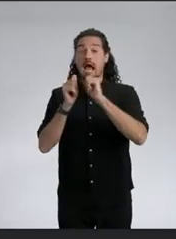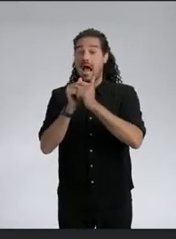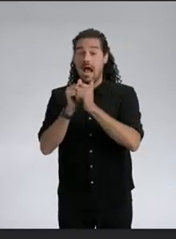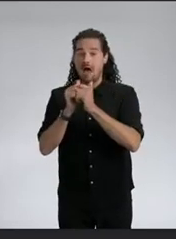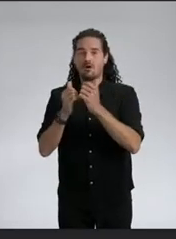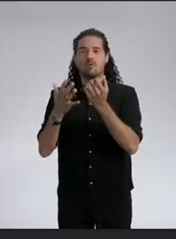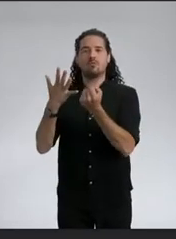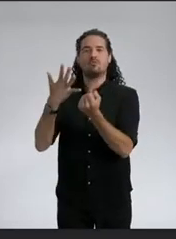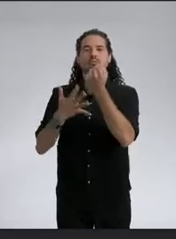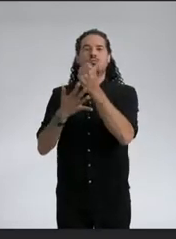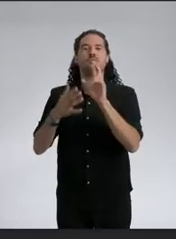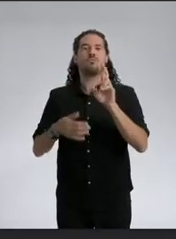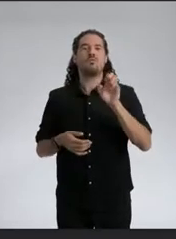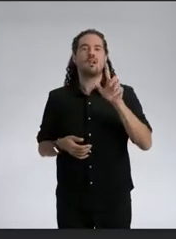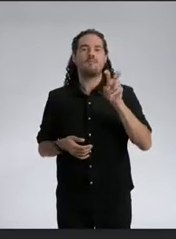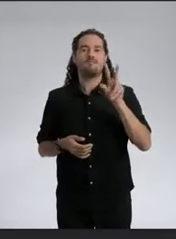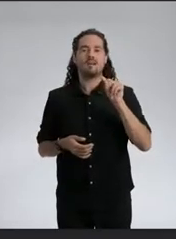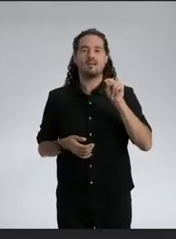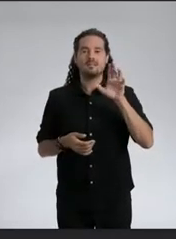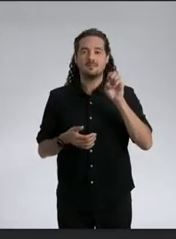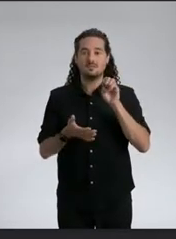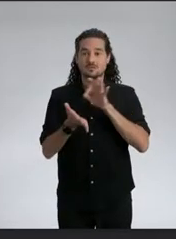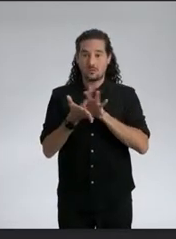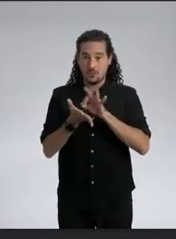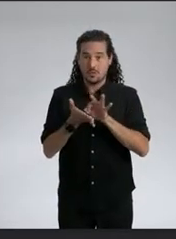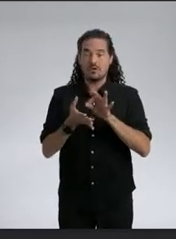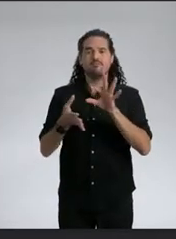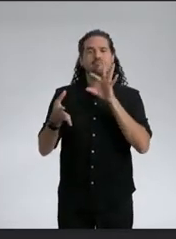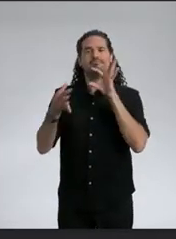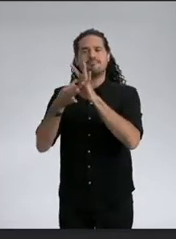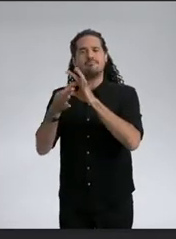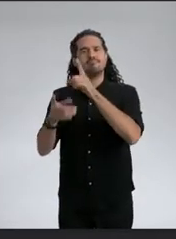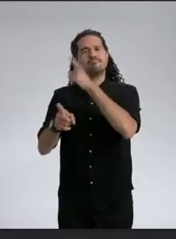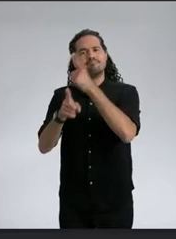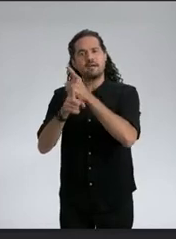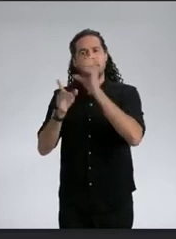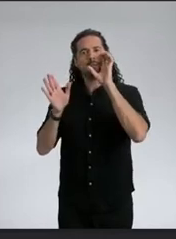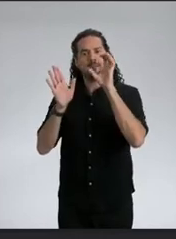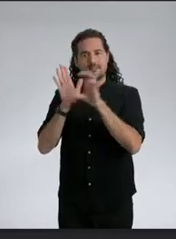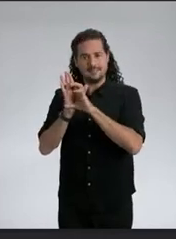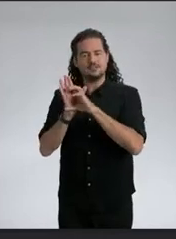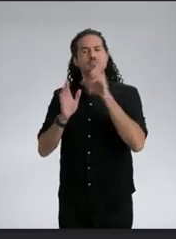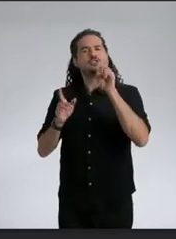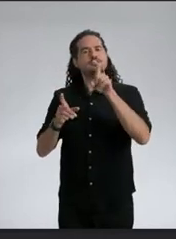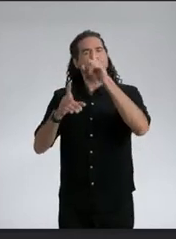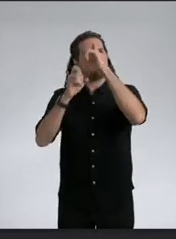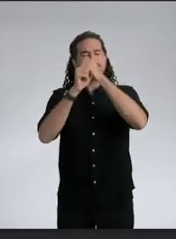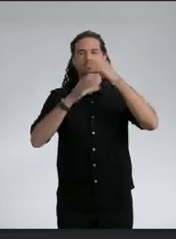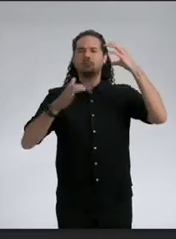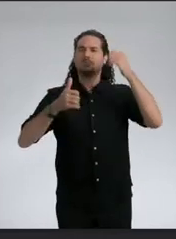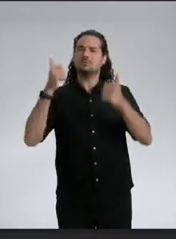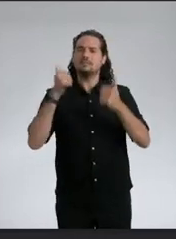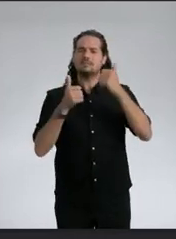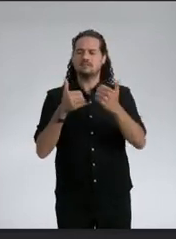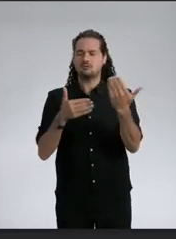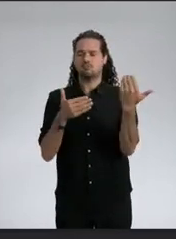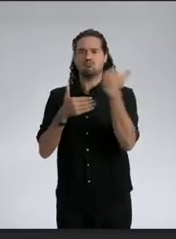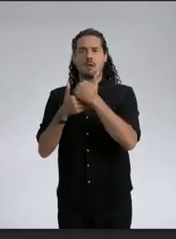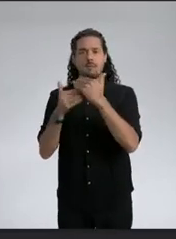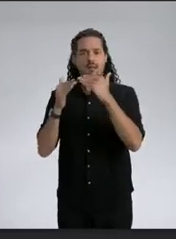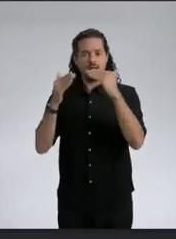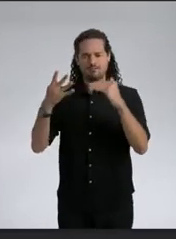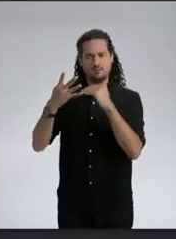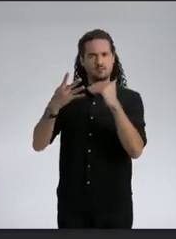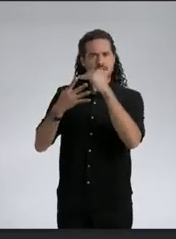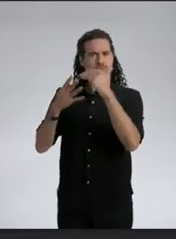your notifications and attaching the appropriate thumbnails. You should think carefully about which interruption levels make sense for your notifications.